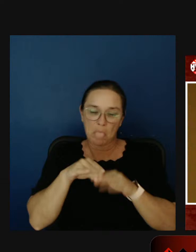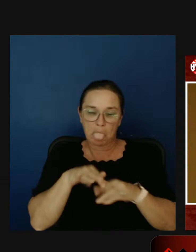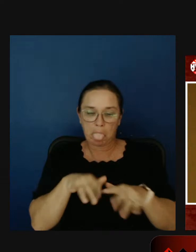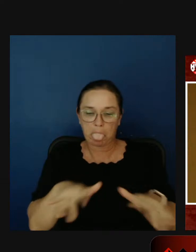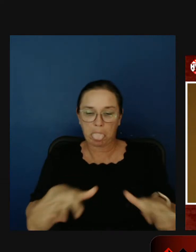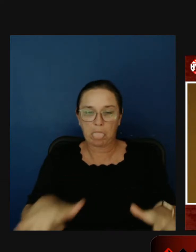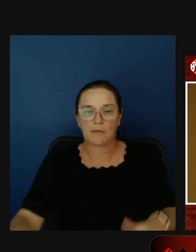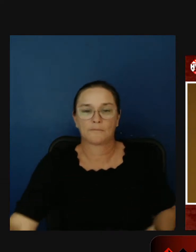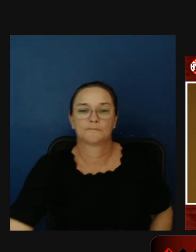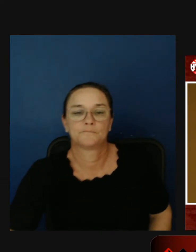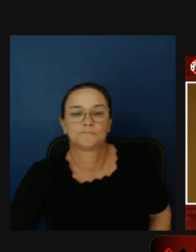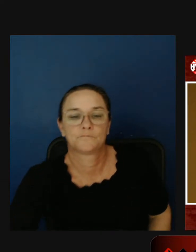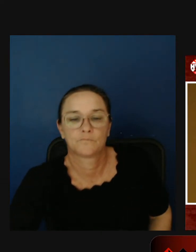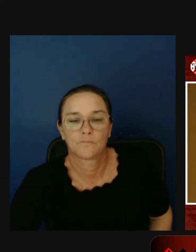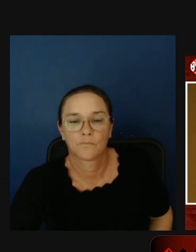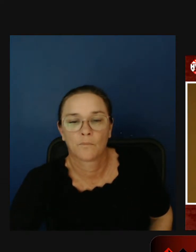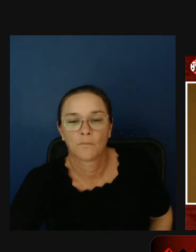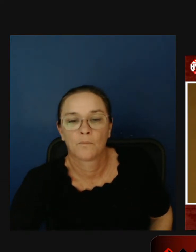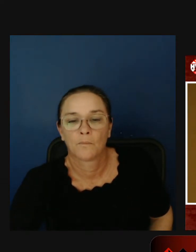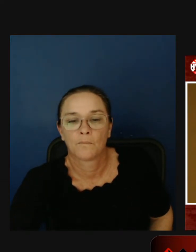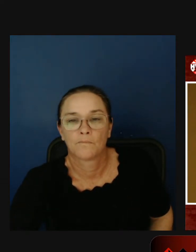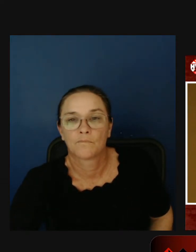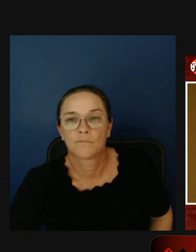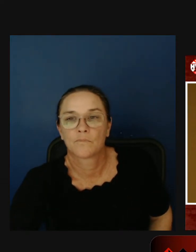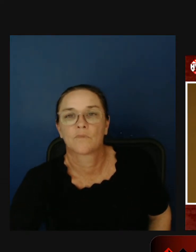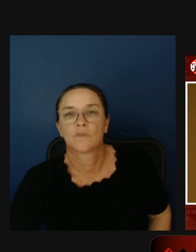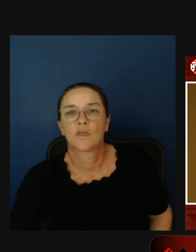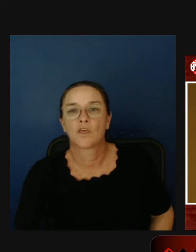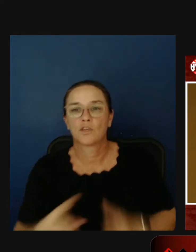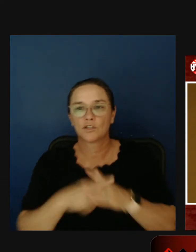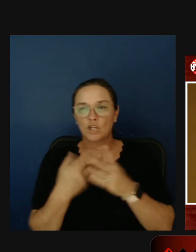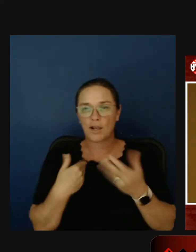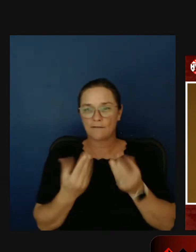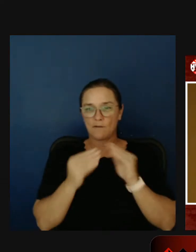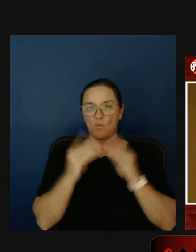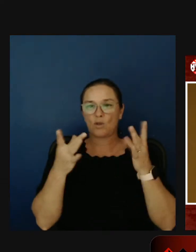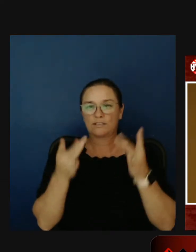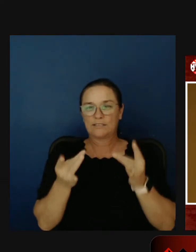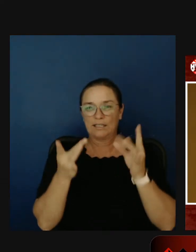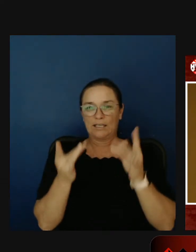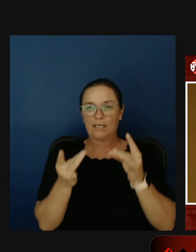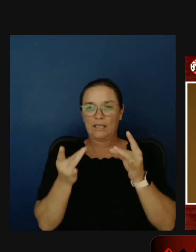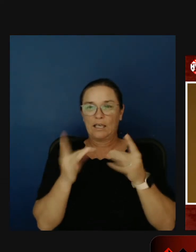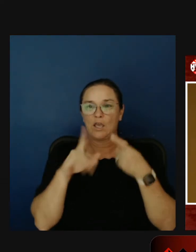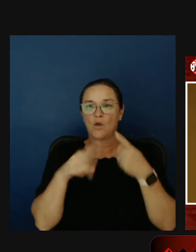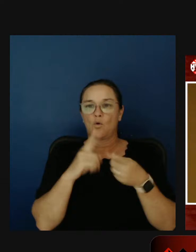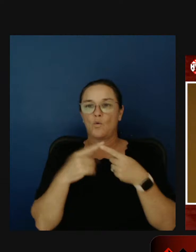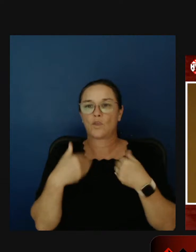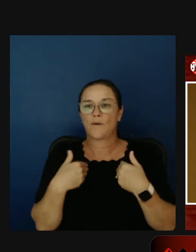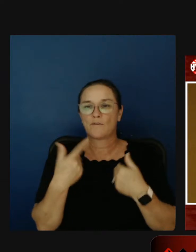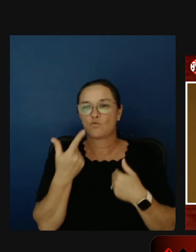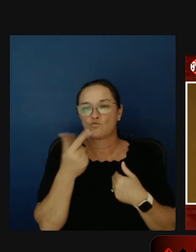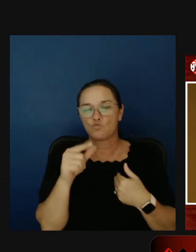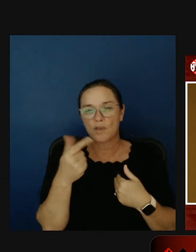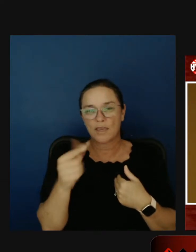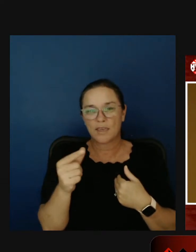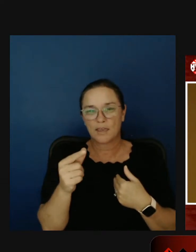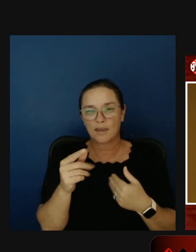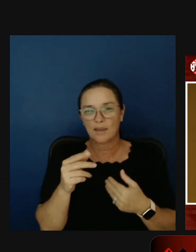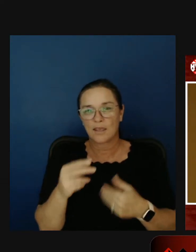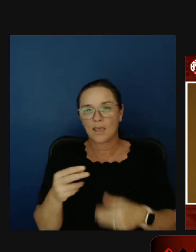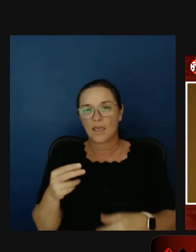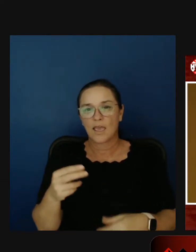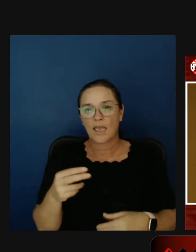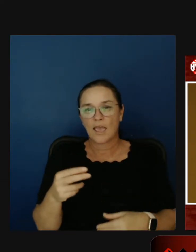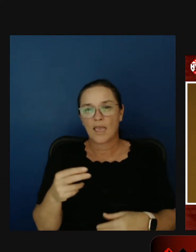You start getting a little more sticky when you start getting into the kind of the greens, which is Hawaiiite, named after